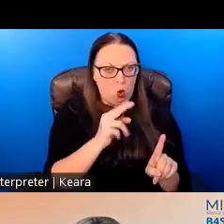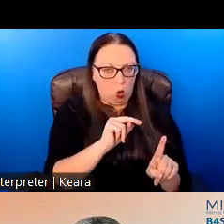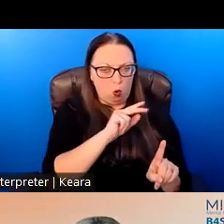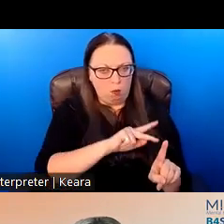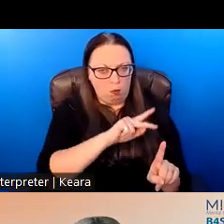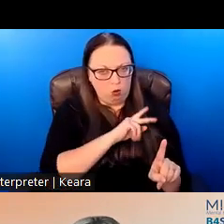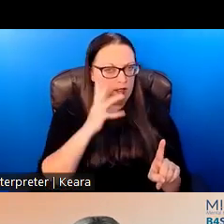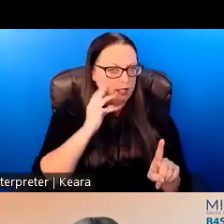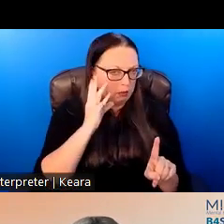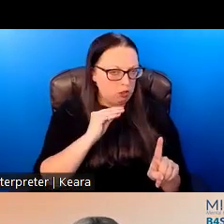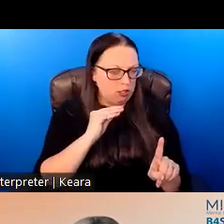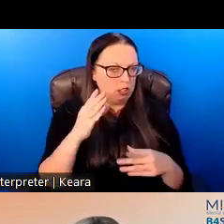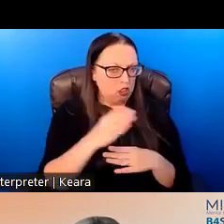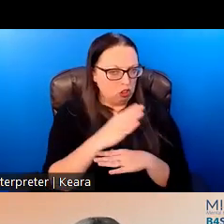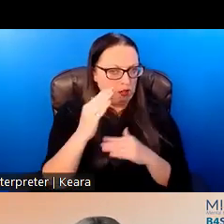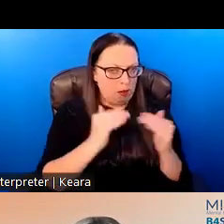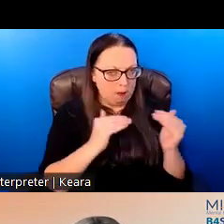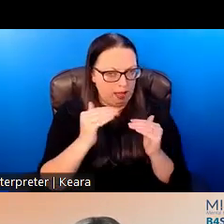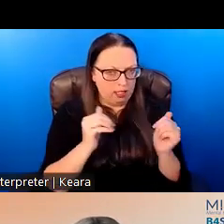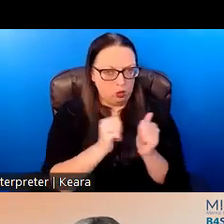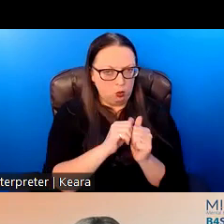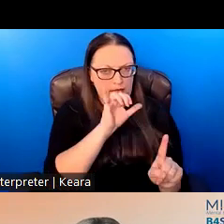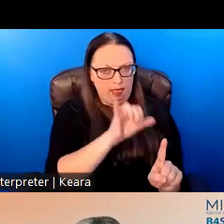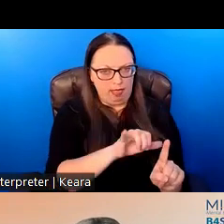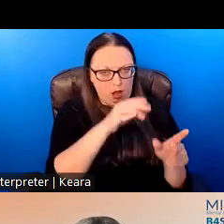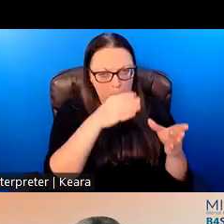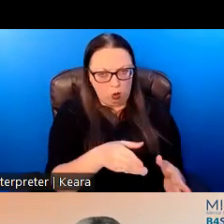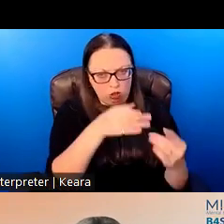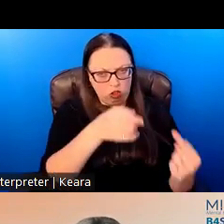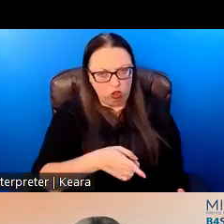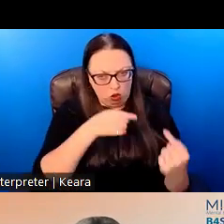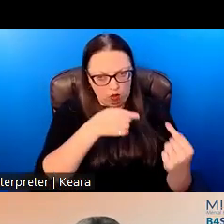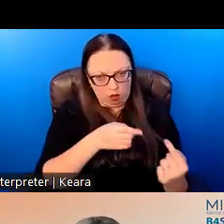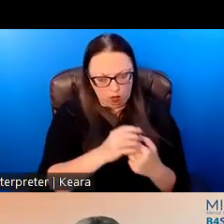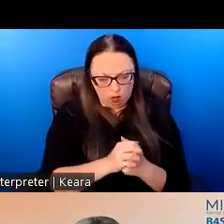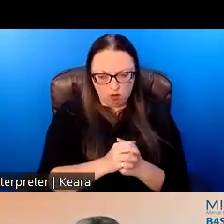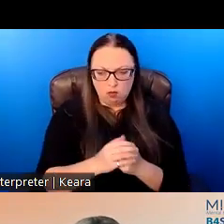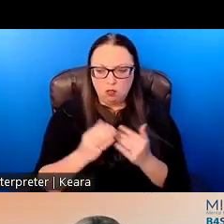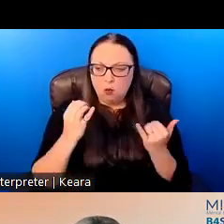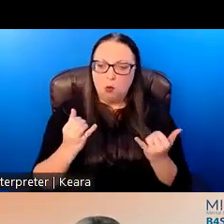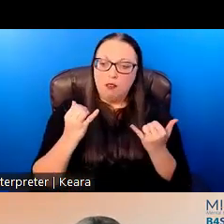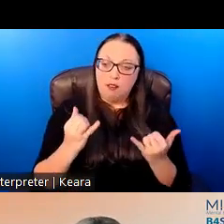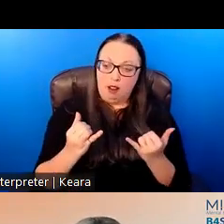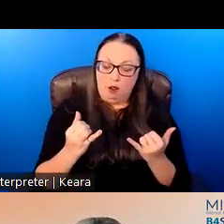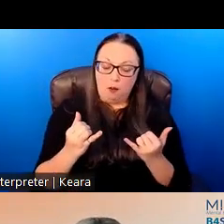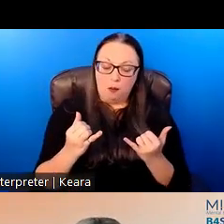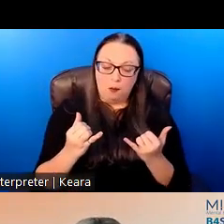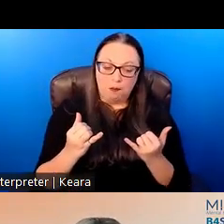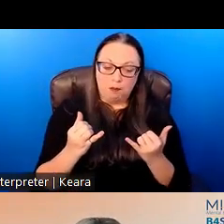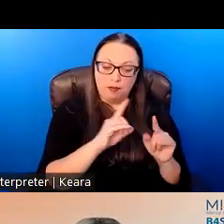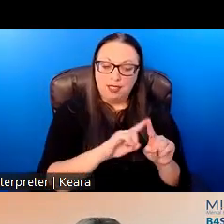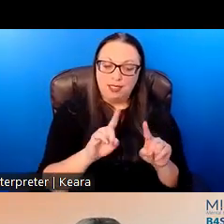that balance with that peer that is struggling. Right now, we are looking at